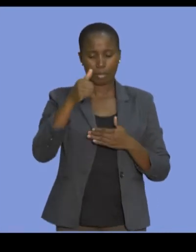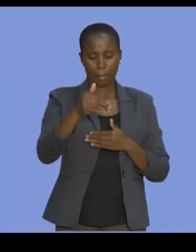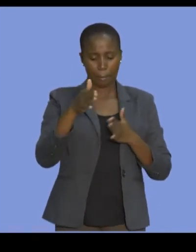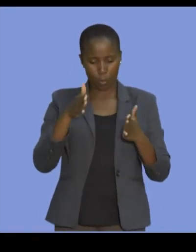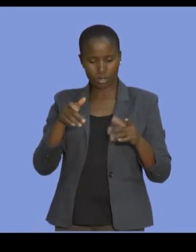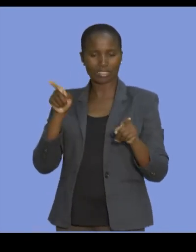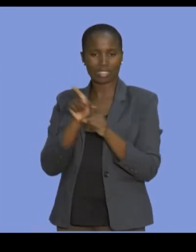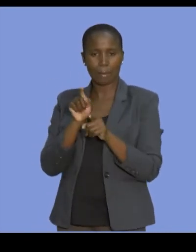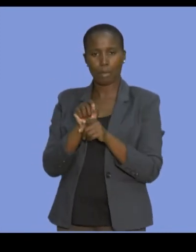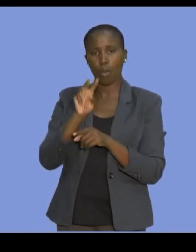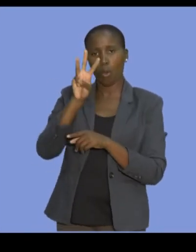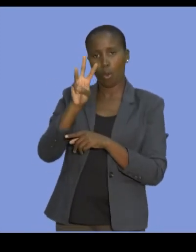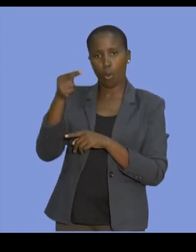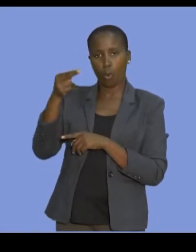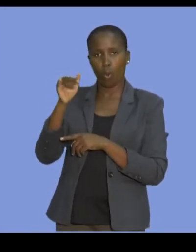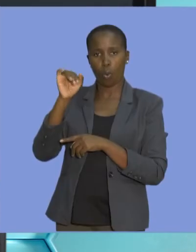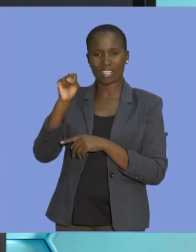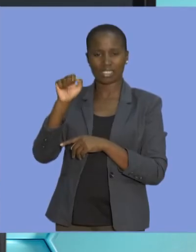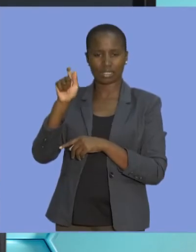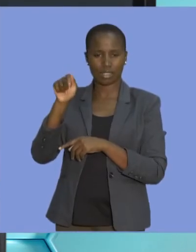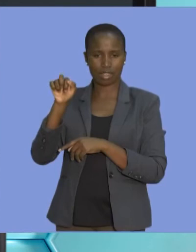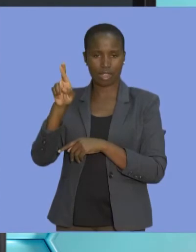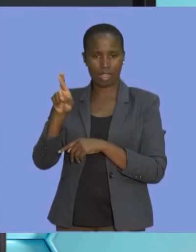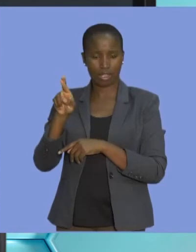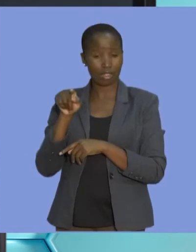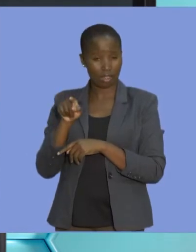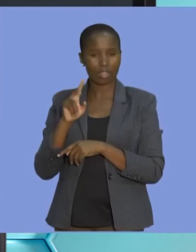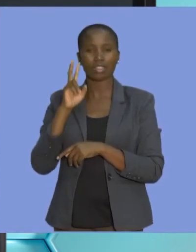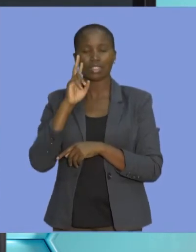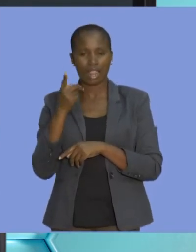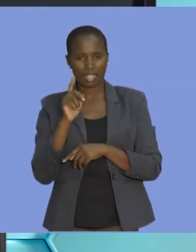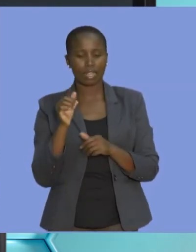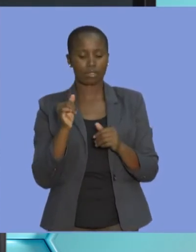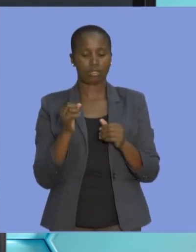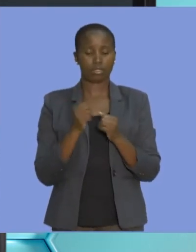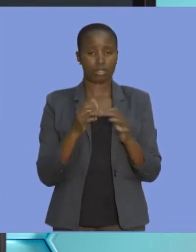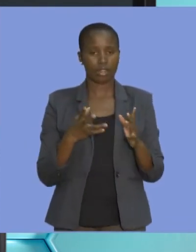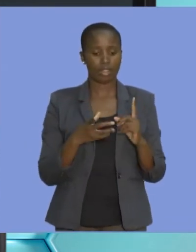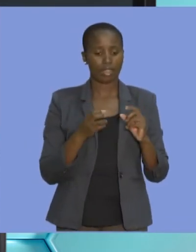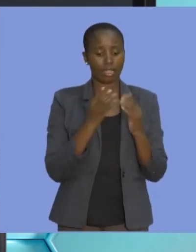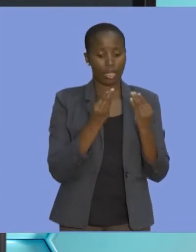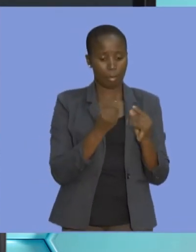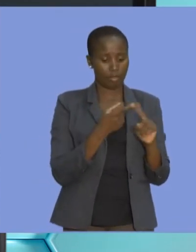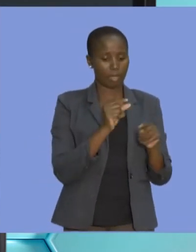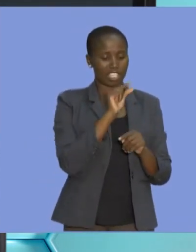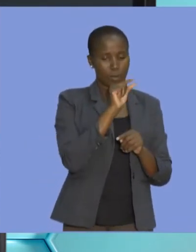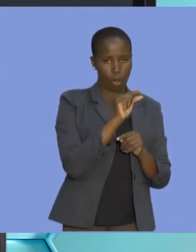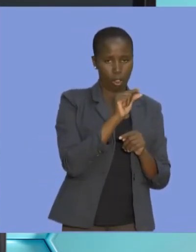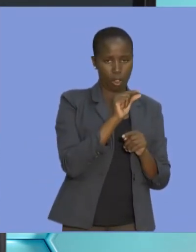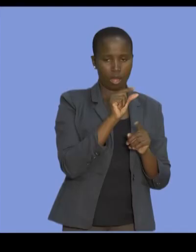a way of writing the 5-number summary from the smallest to the highest number,